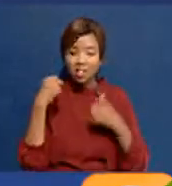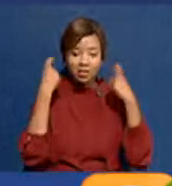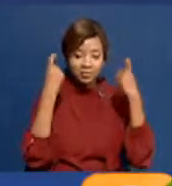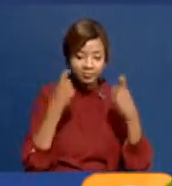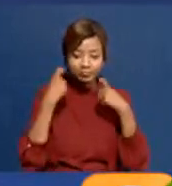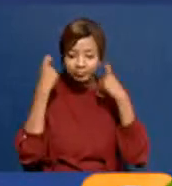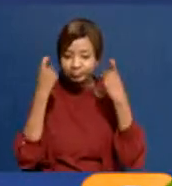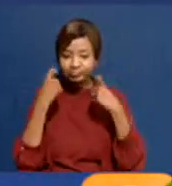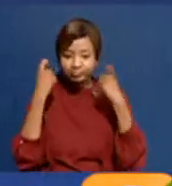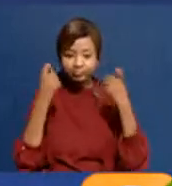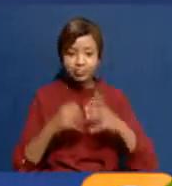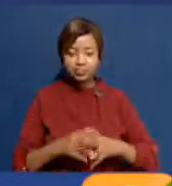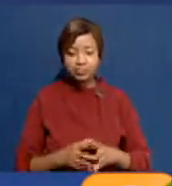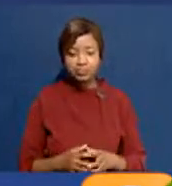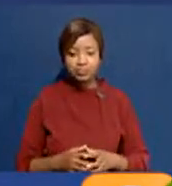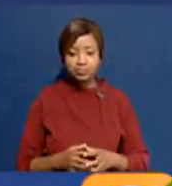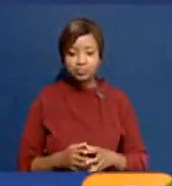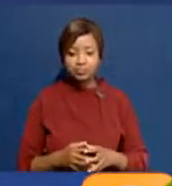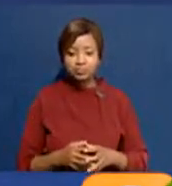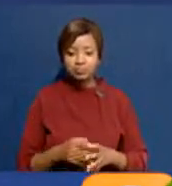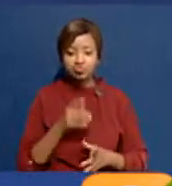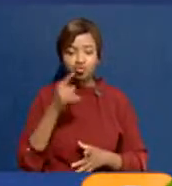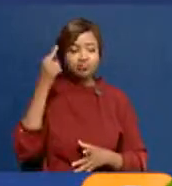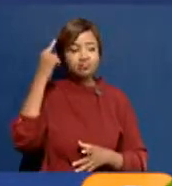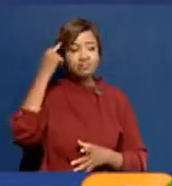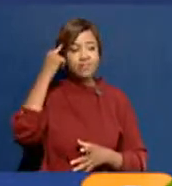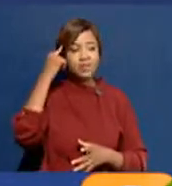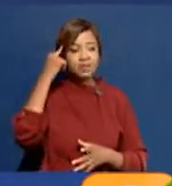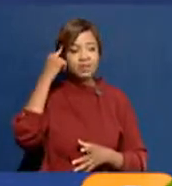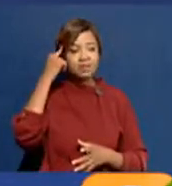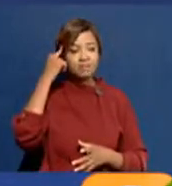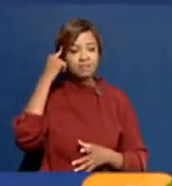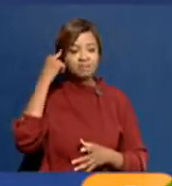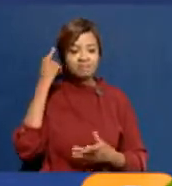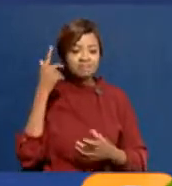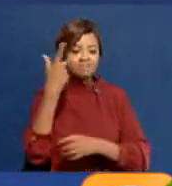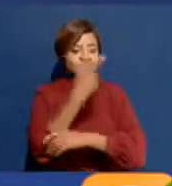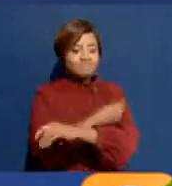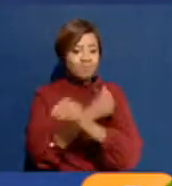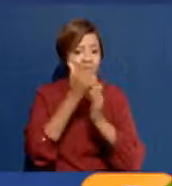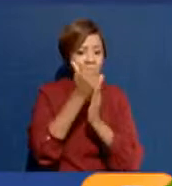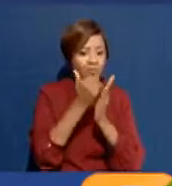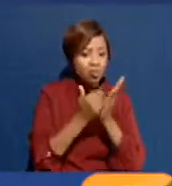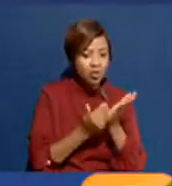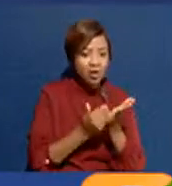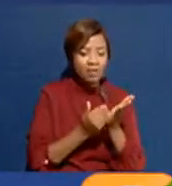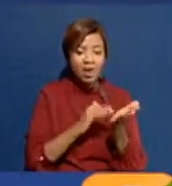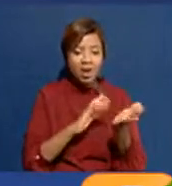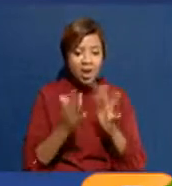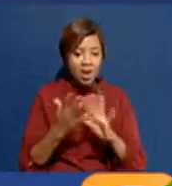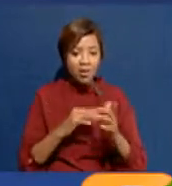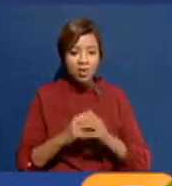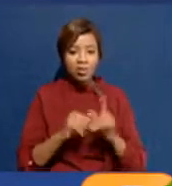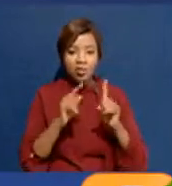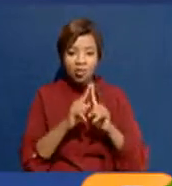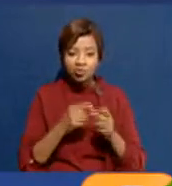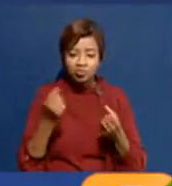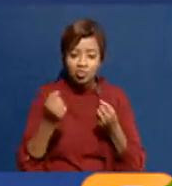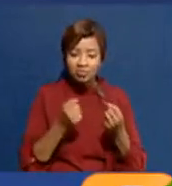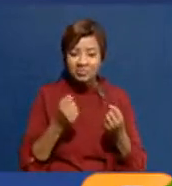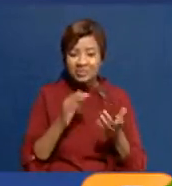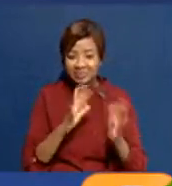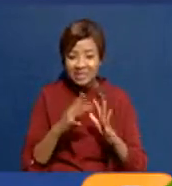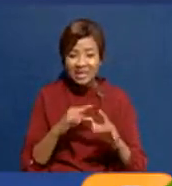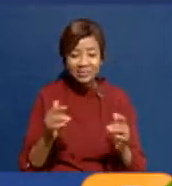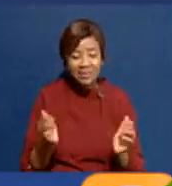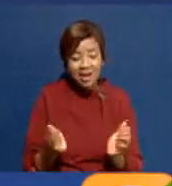a governor gets some funds, is he going to look at the immunization program, or he'll pay them first? You have accidents happening. So